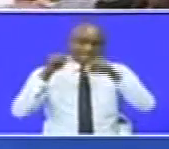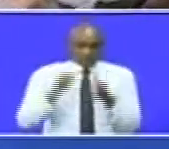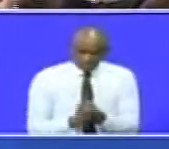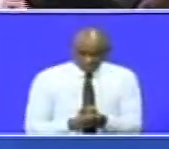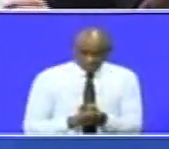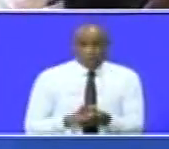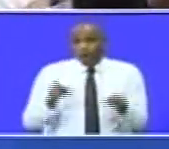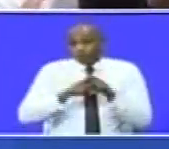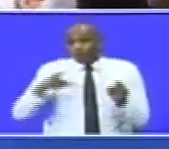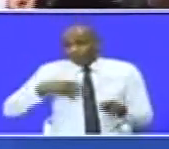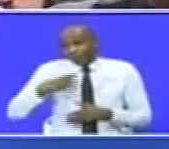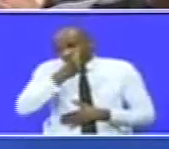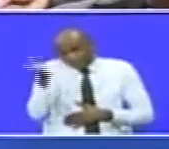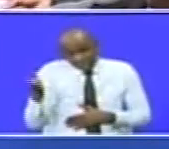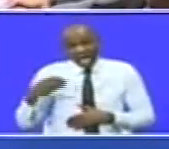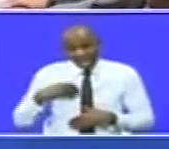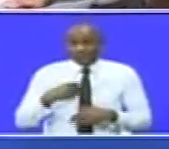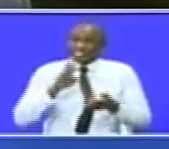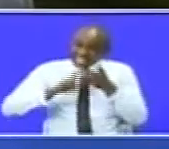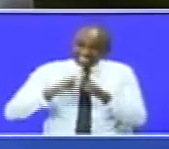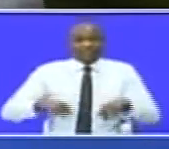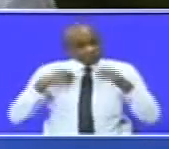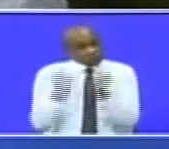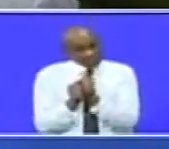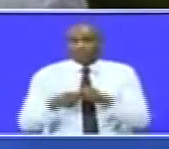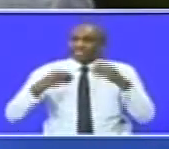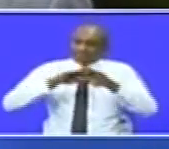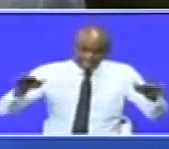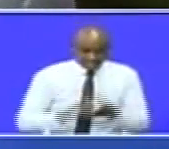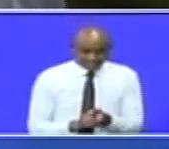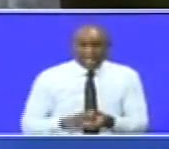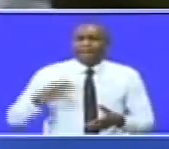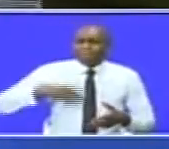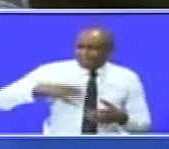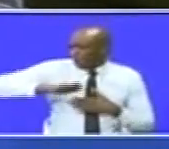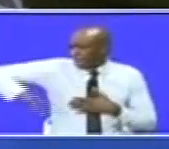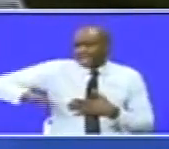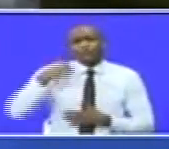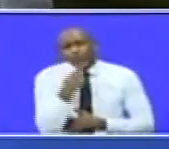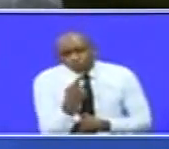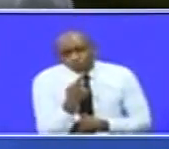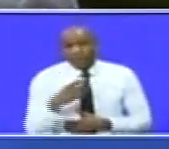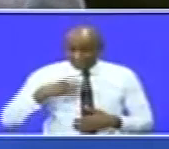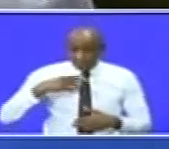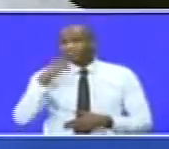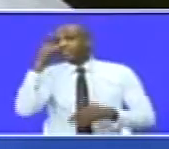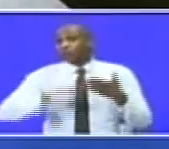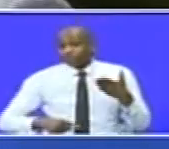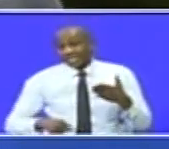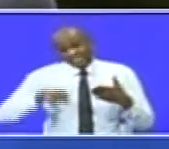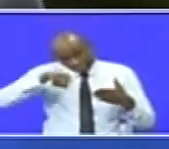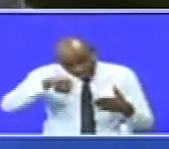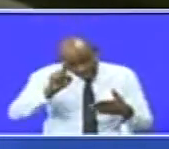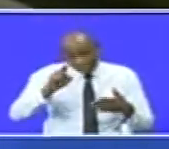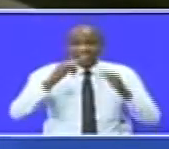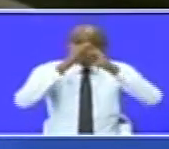including those still being hosted by their relatives. Wale ambao wamebaki sasa ni wale ambao mumetaja, ambao hawakuenda